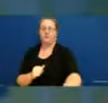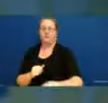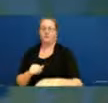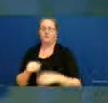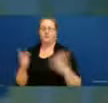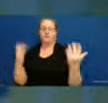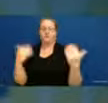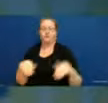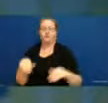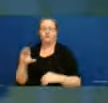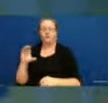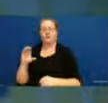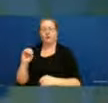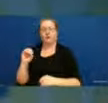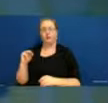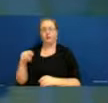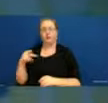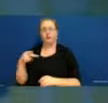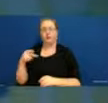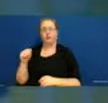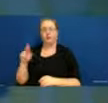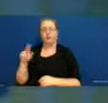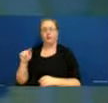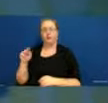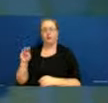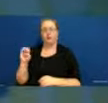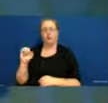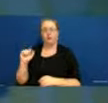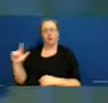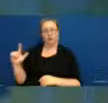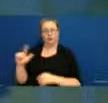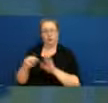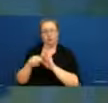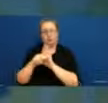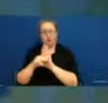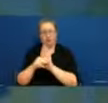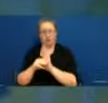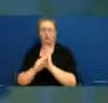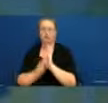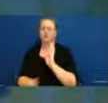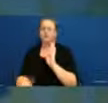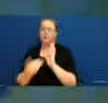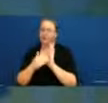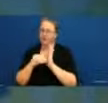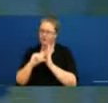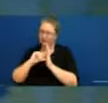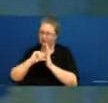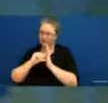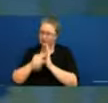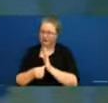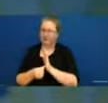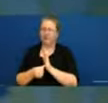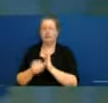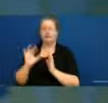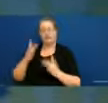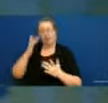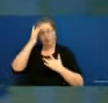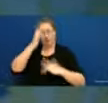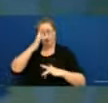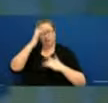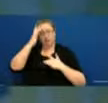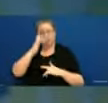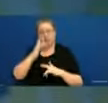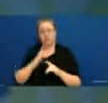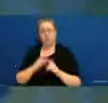Finally, there are dynamic compartmental models. These are ones, again, showing us where,